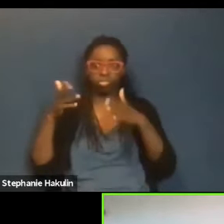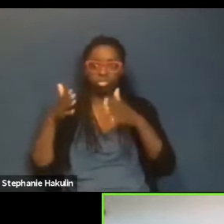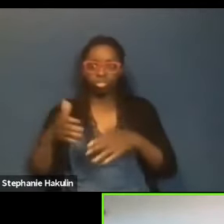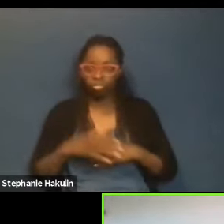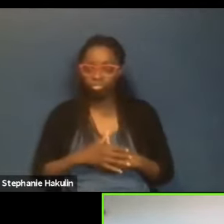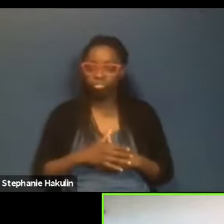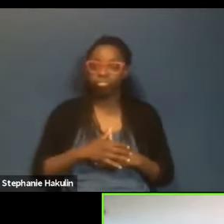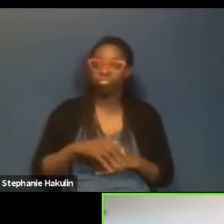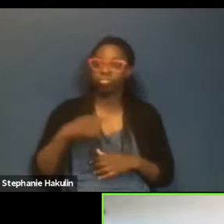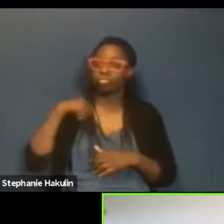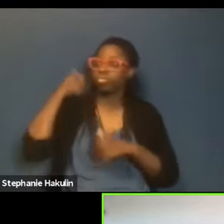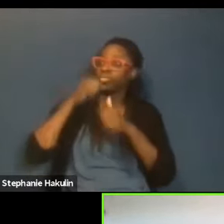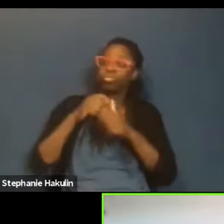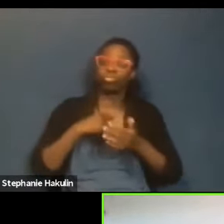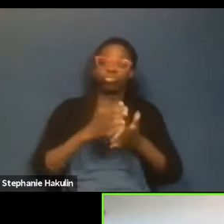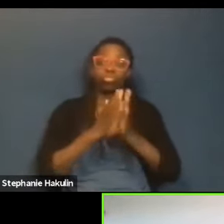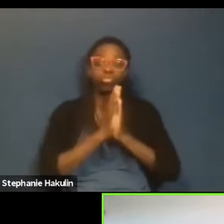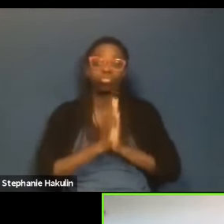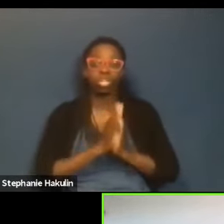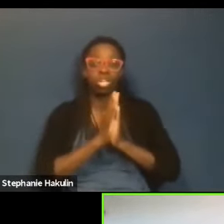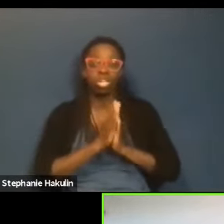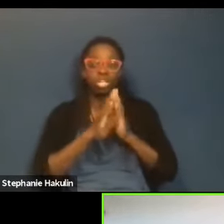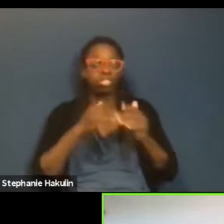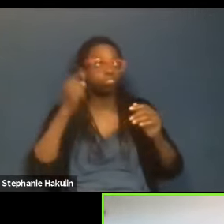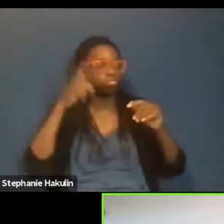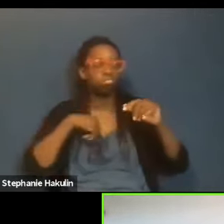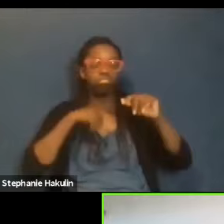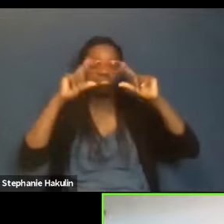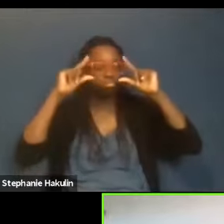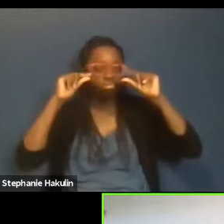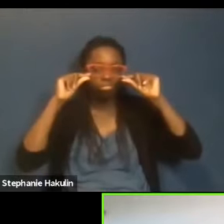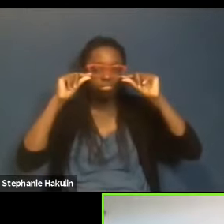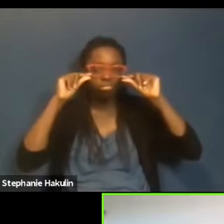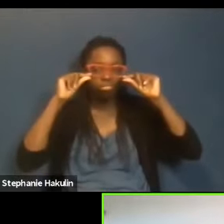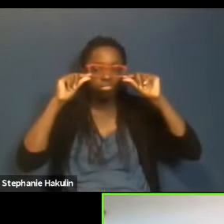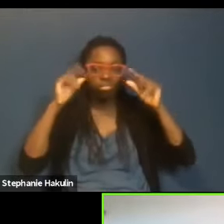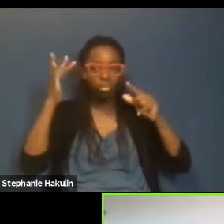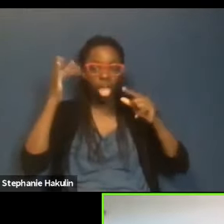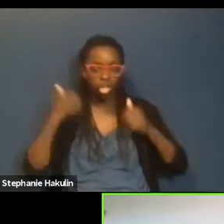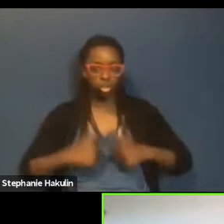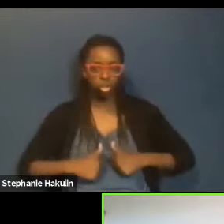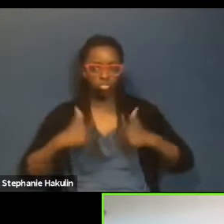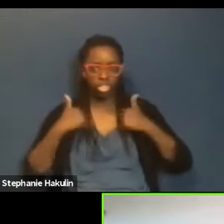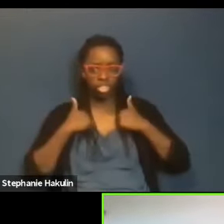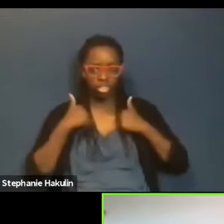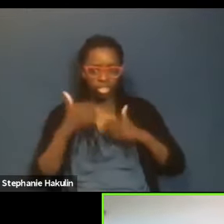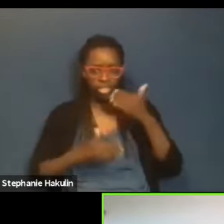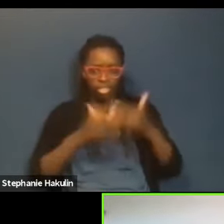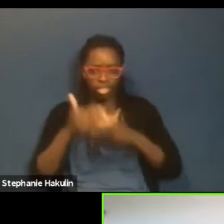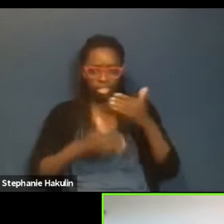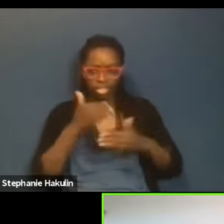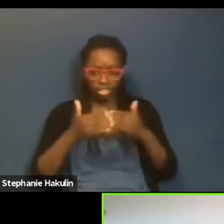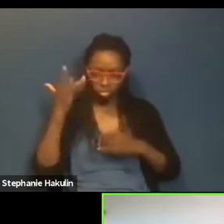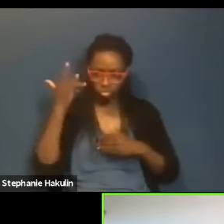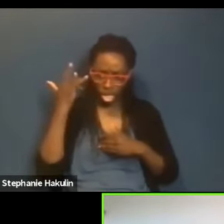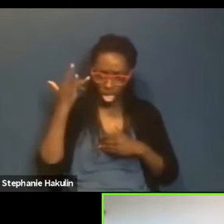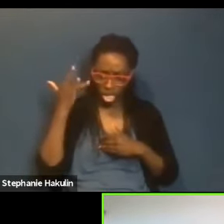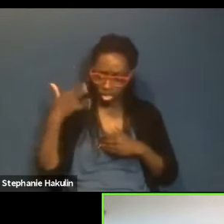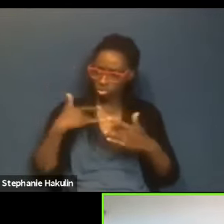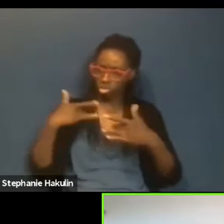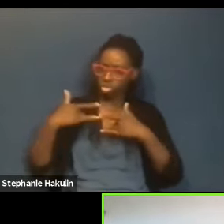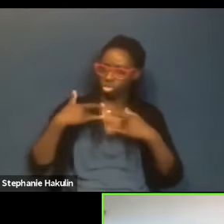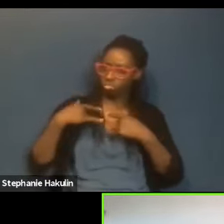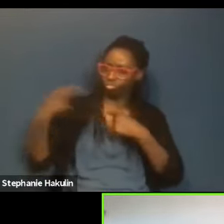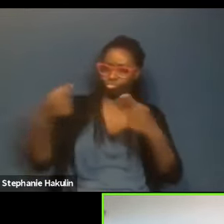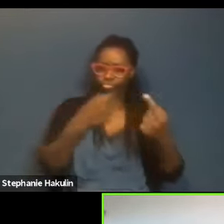eyes. I wouldn't survive the shadows I'd see. Why do you persecute me for laying dormant as the monster under